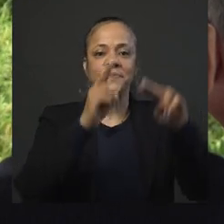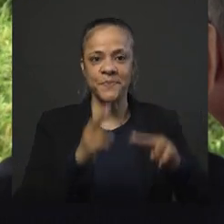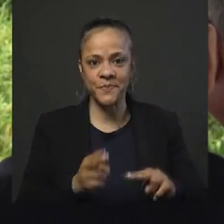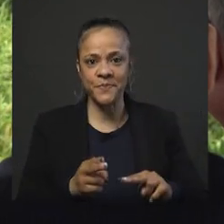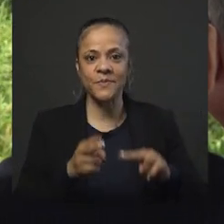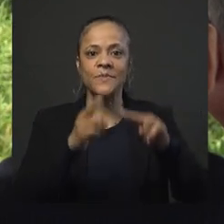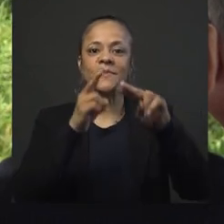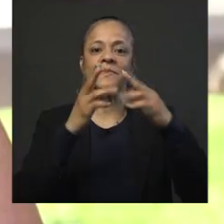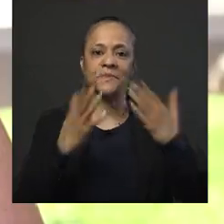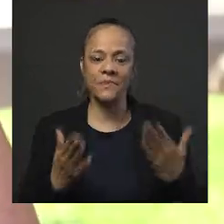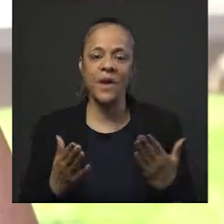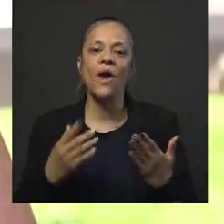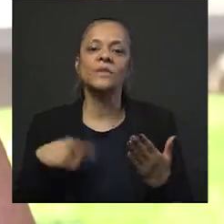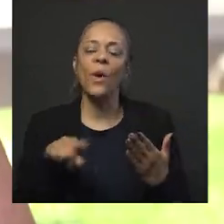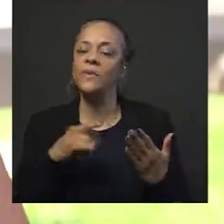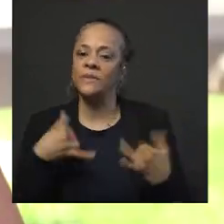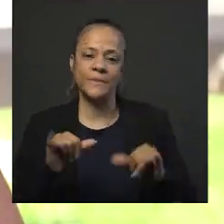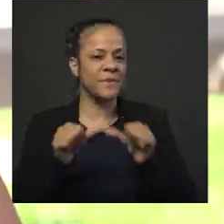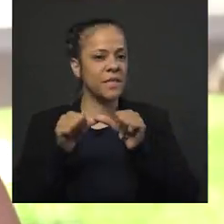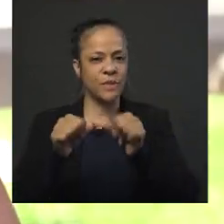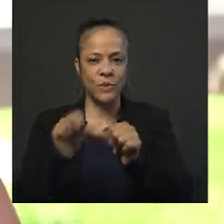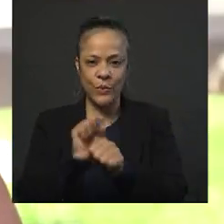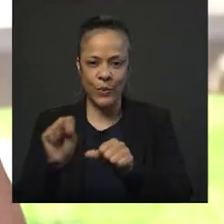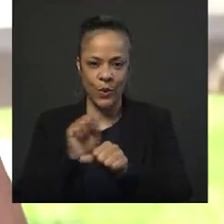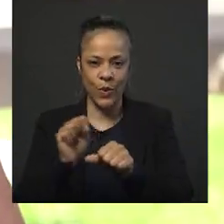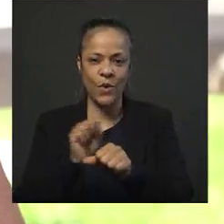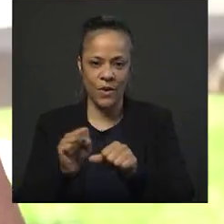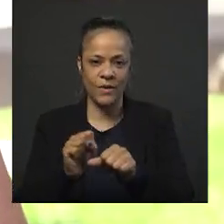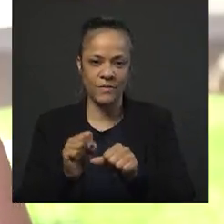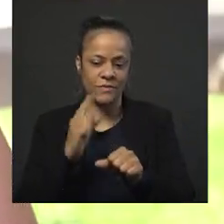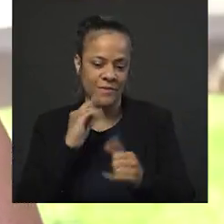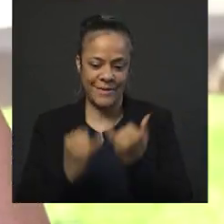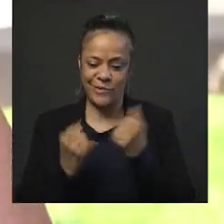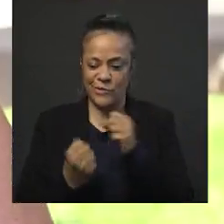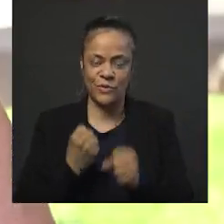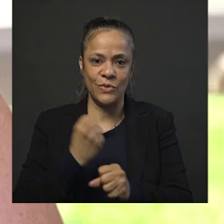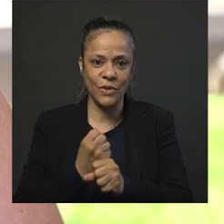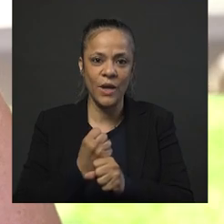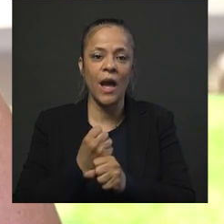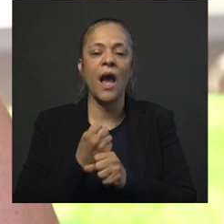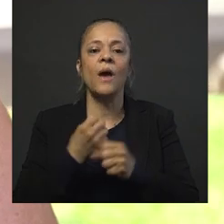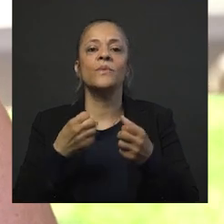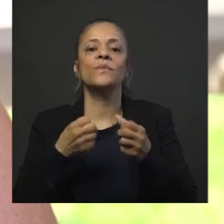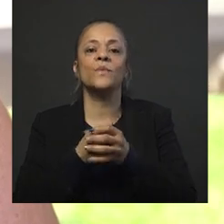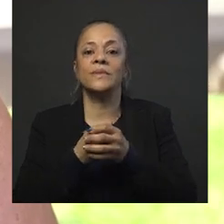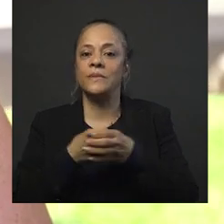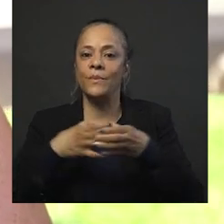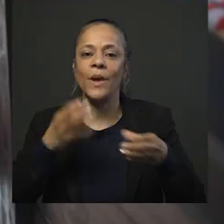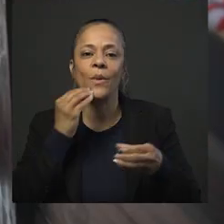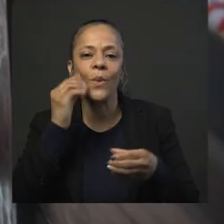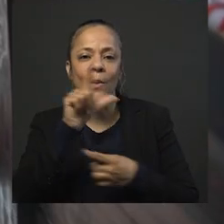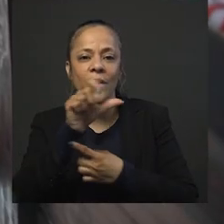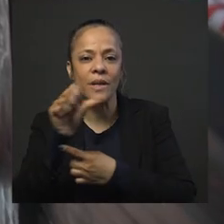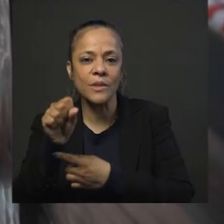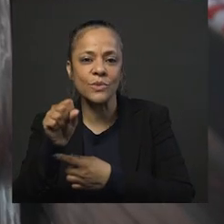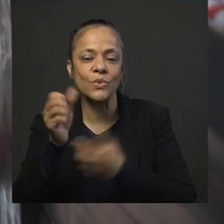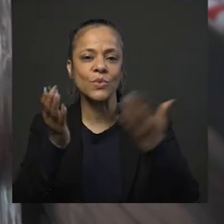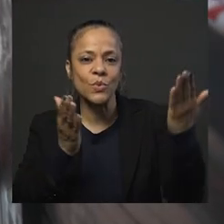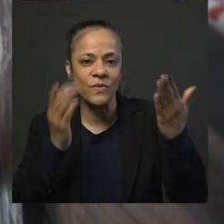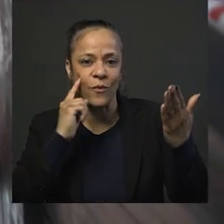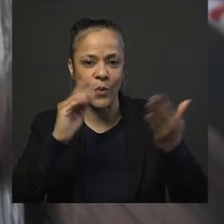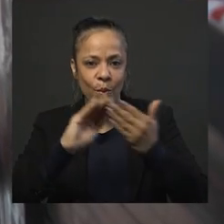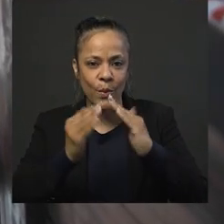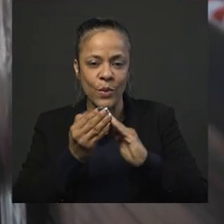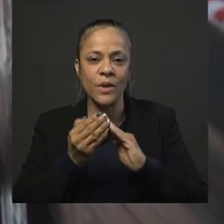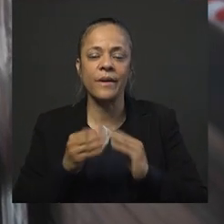and fall. We're now at a really great place and continuing some of the work we've done over the last year, like expanded